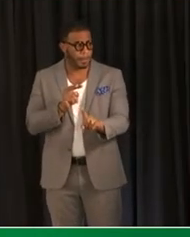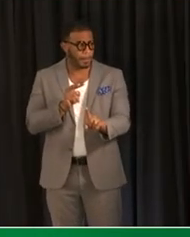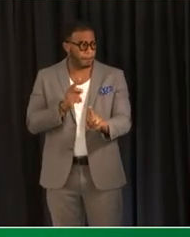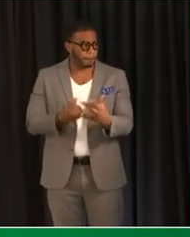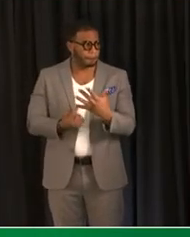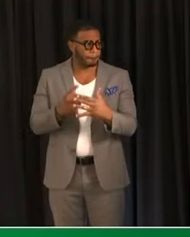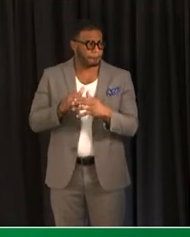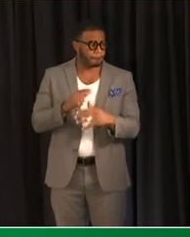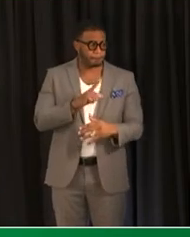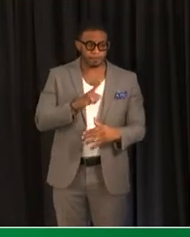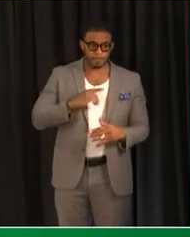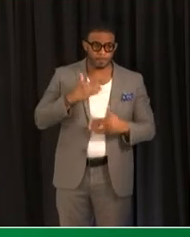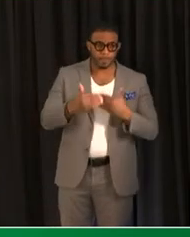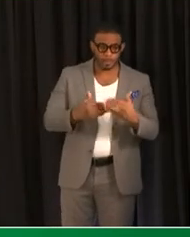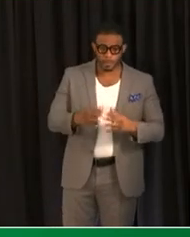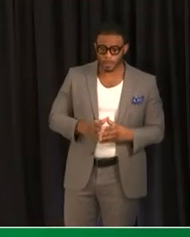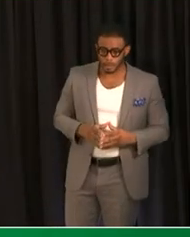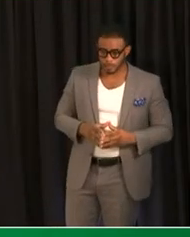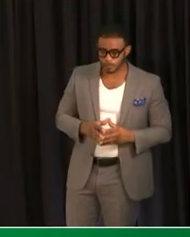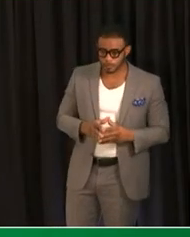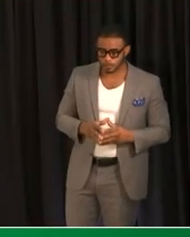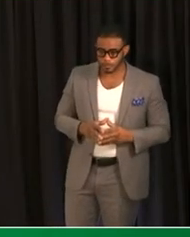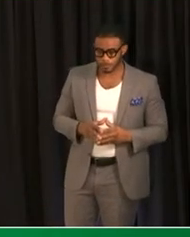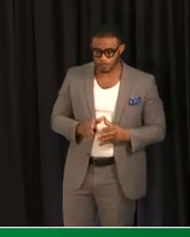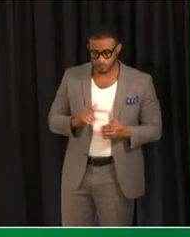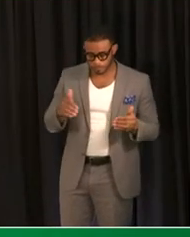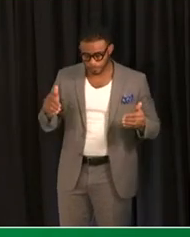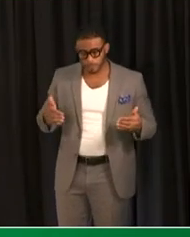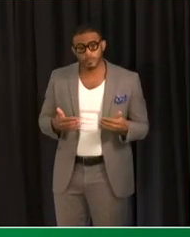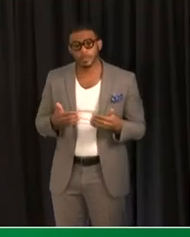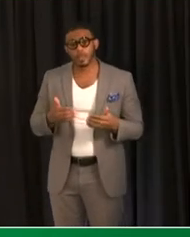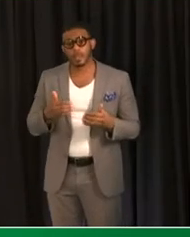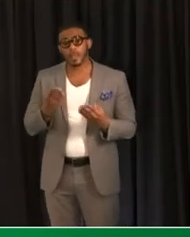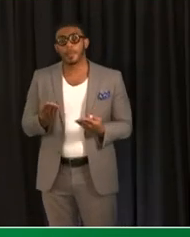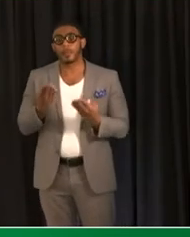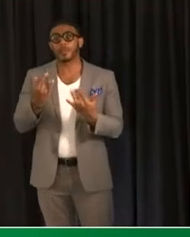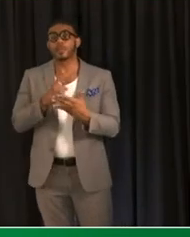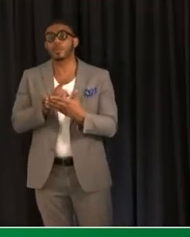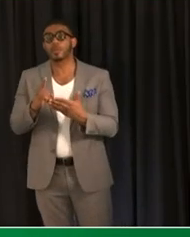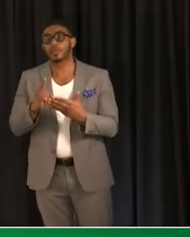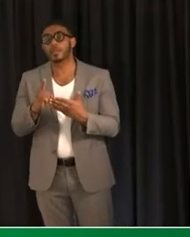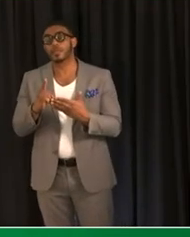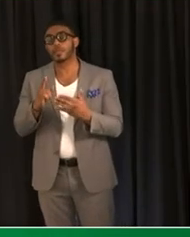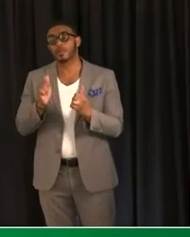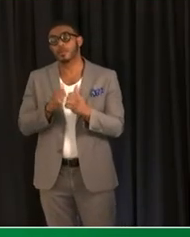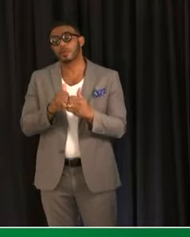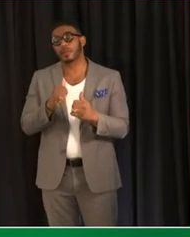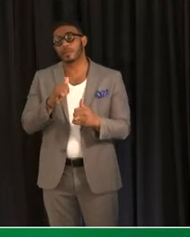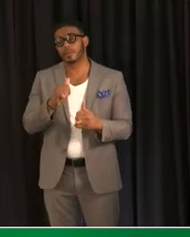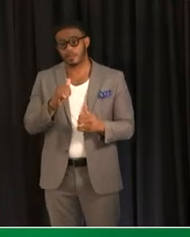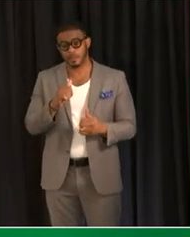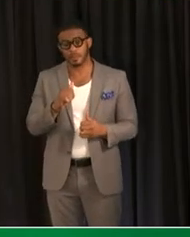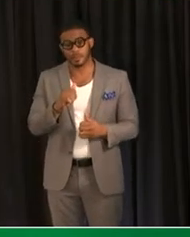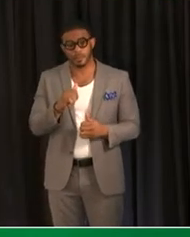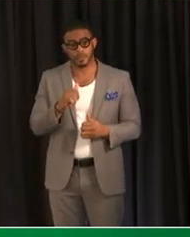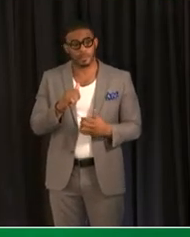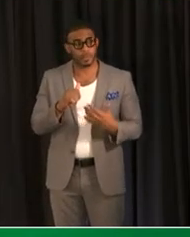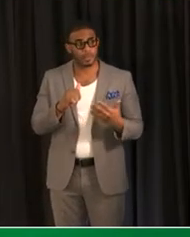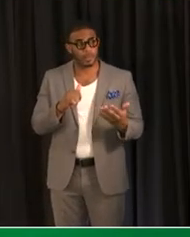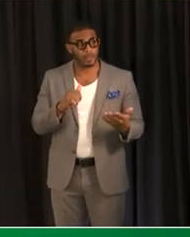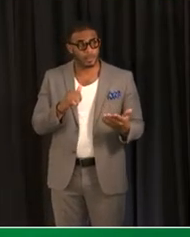perspectives throughout our legislative process. I'm introducing a bill this week with many of